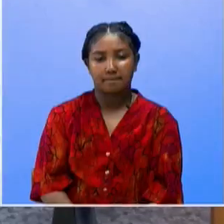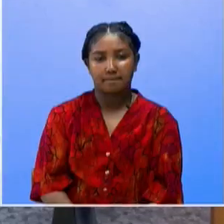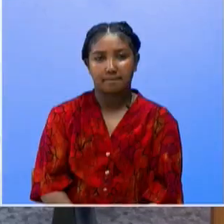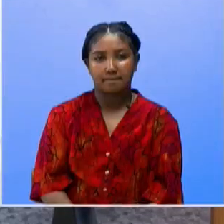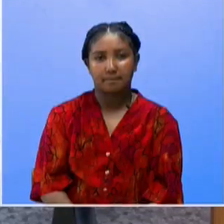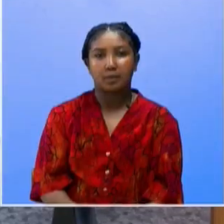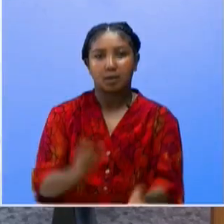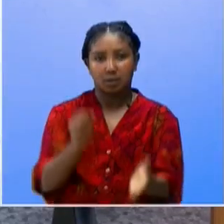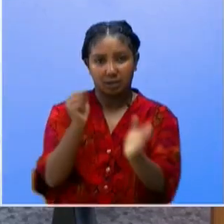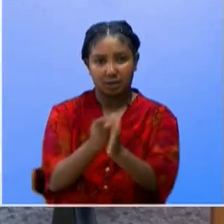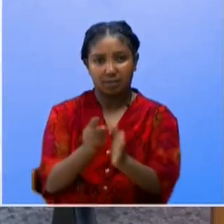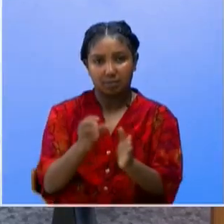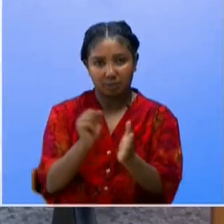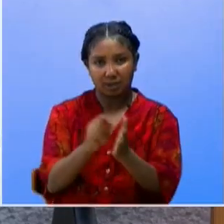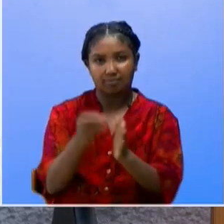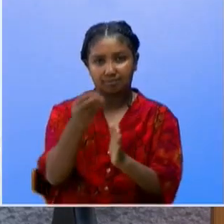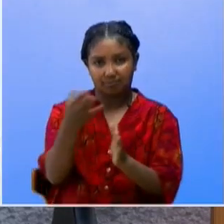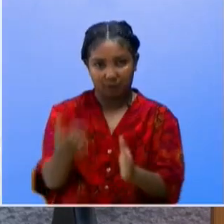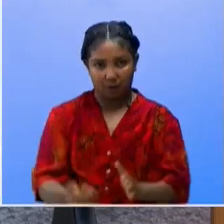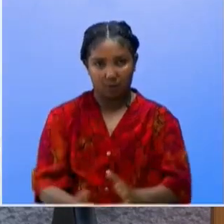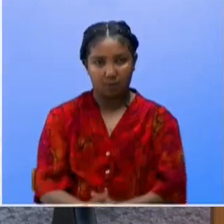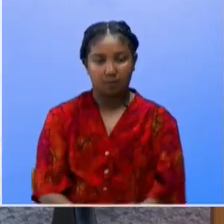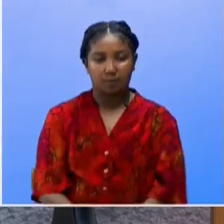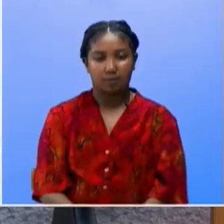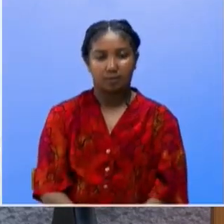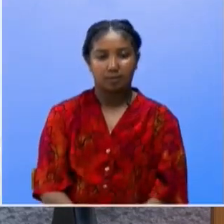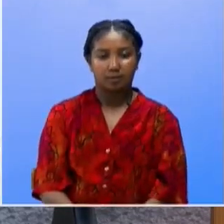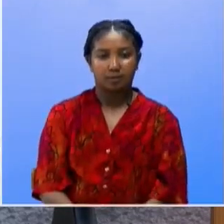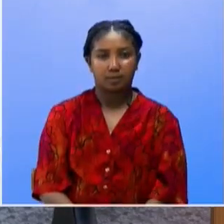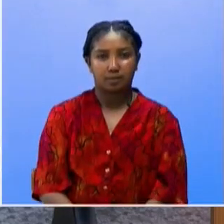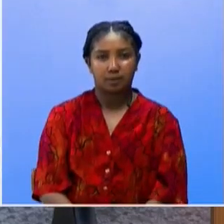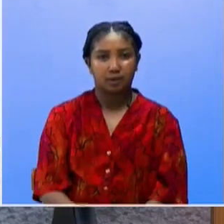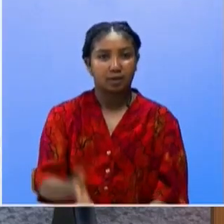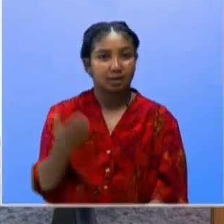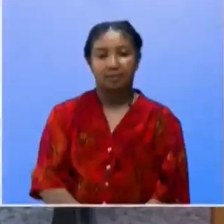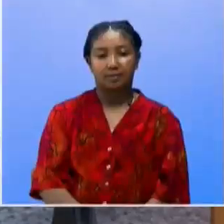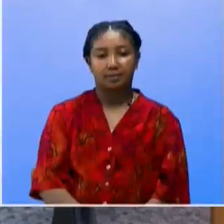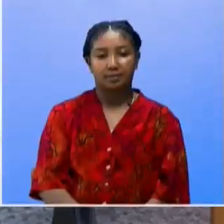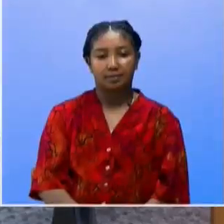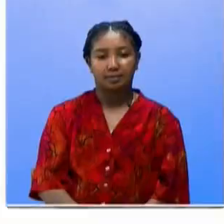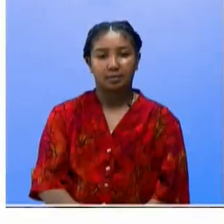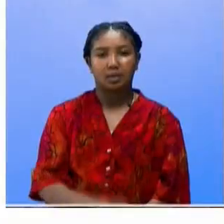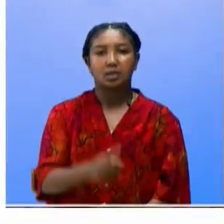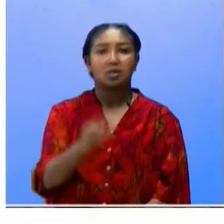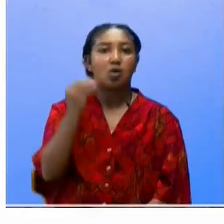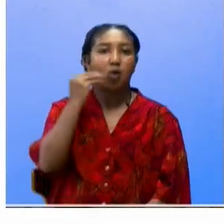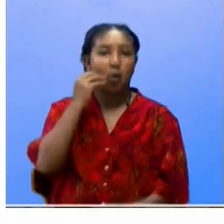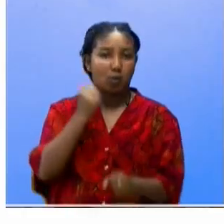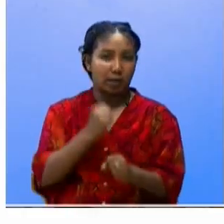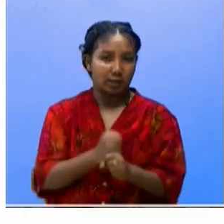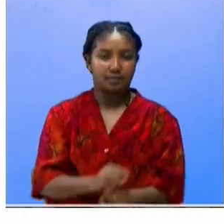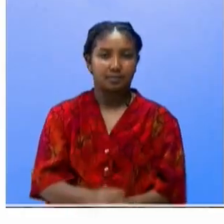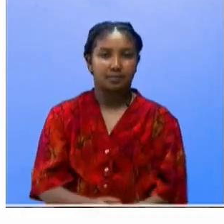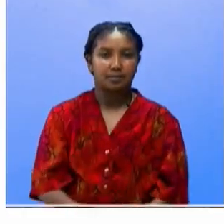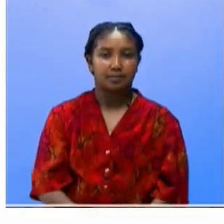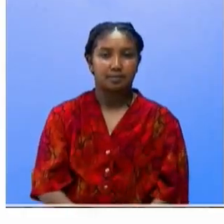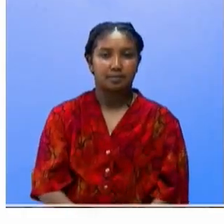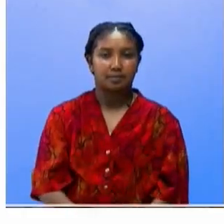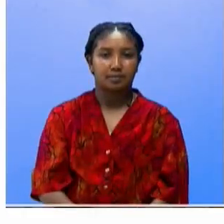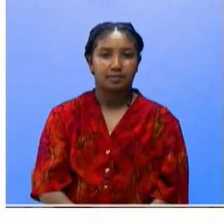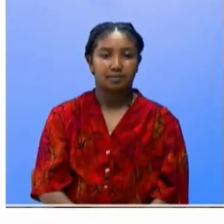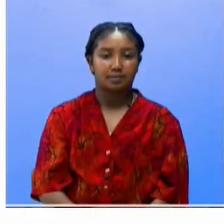Here is one example. Let me give you an example. Yes, as we've said earlier, the homework